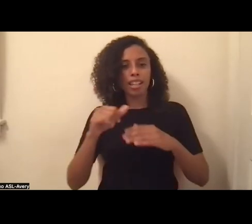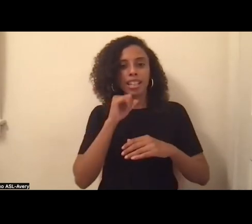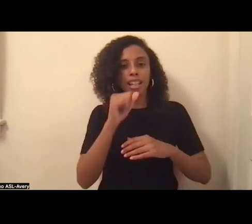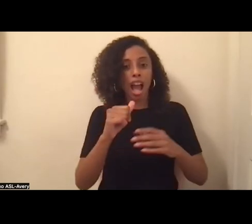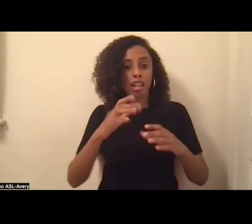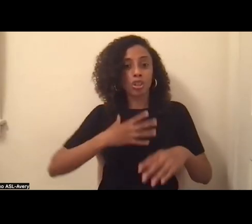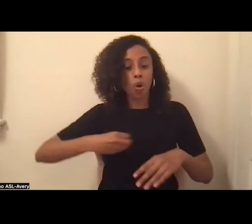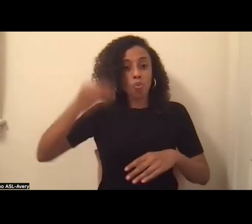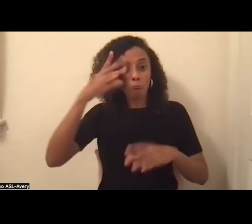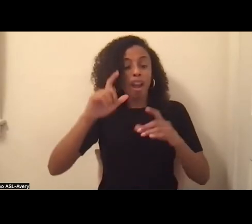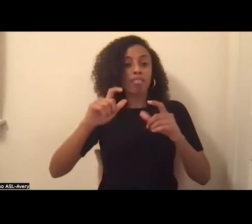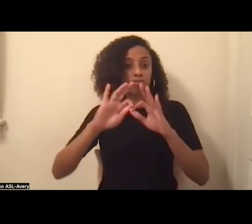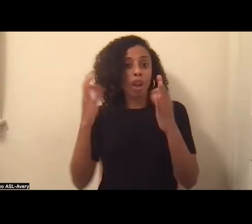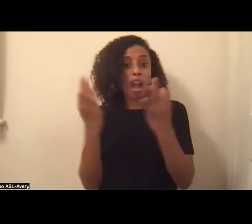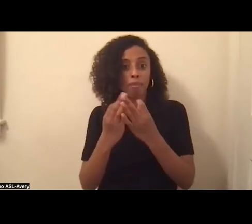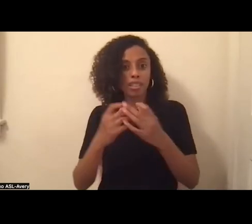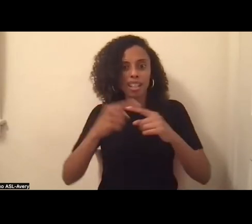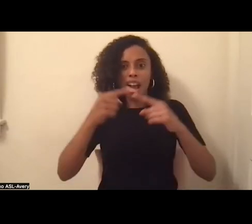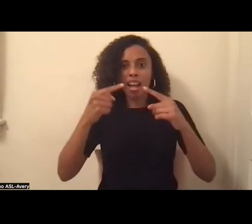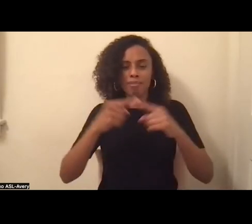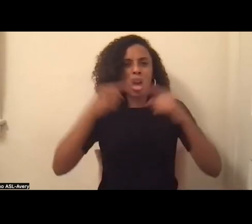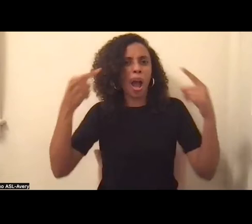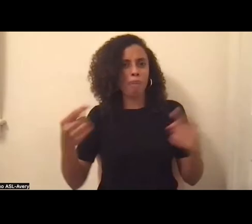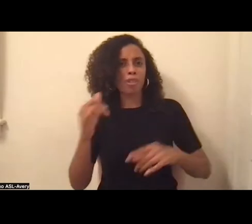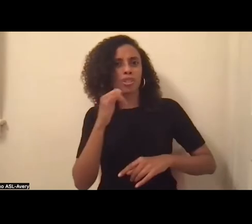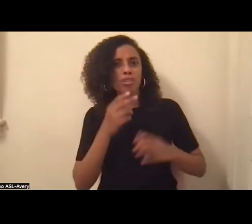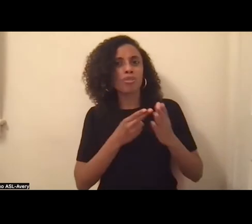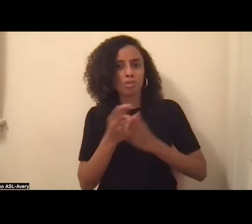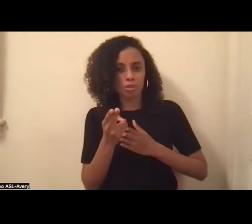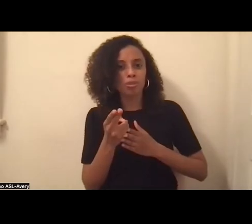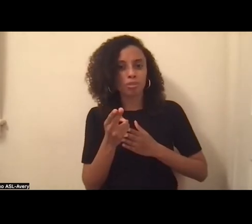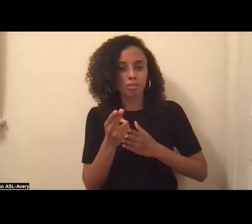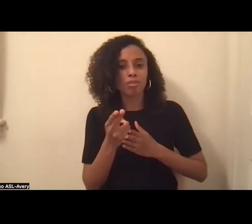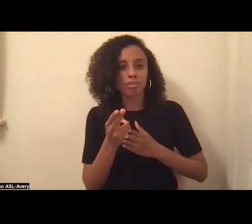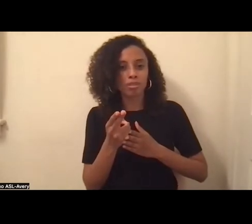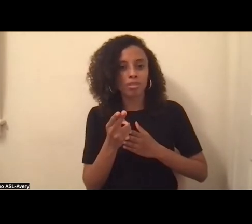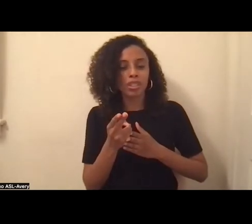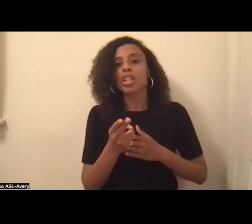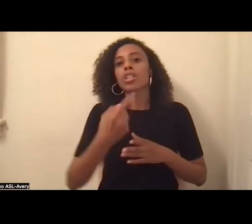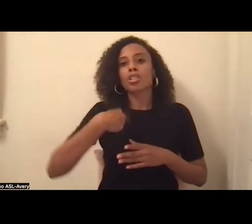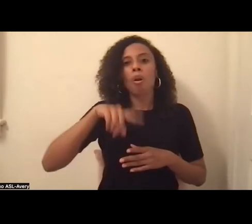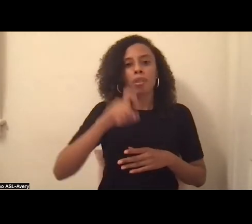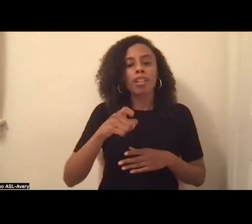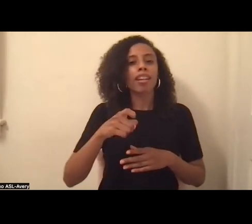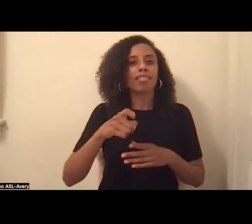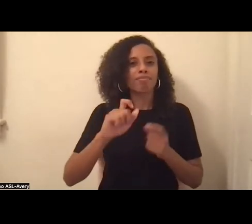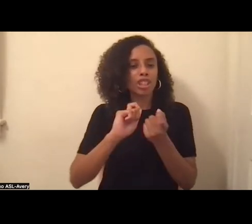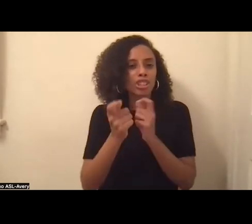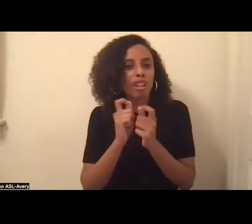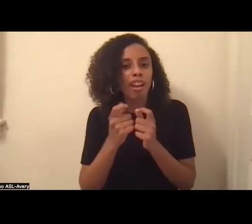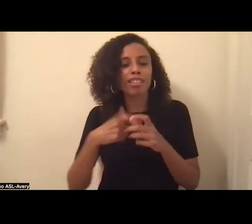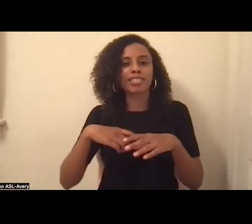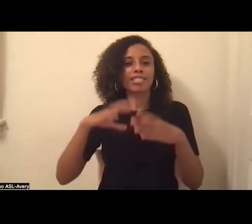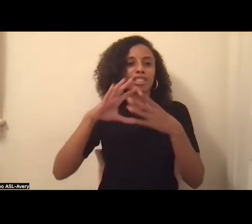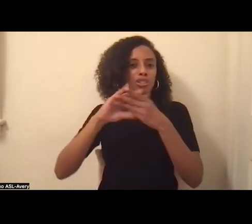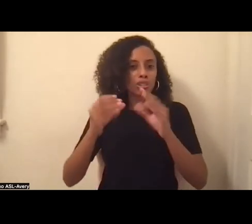it's really important that we disrupt this narrative of the nuclear family, which I think Bell Hooks makes a